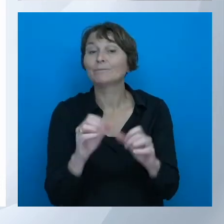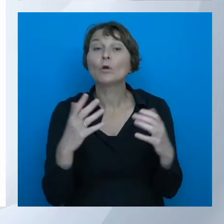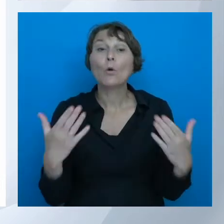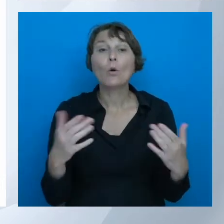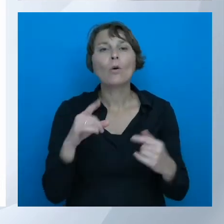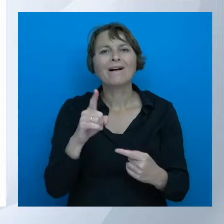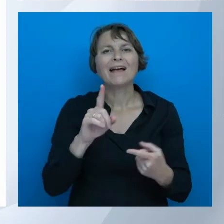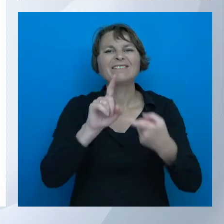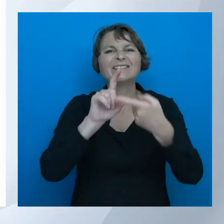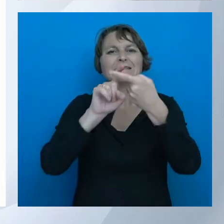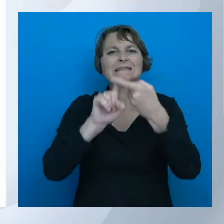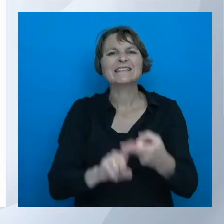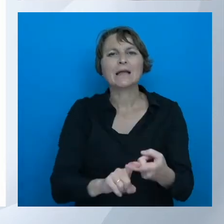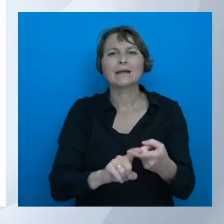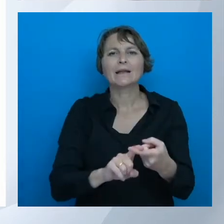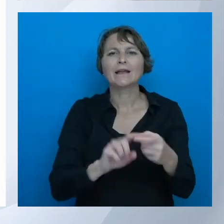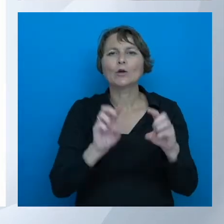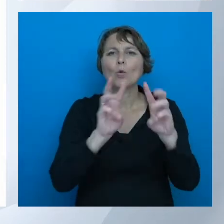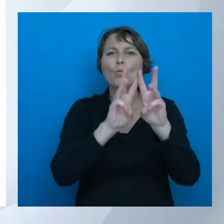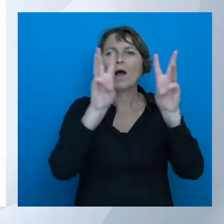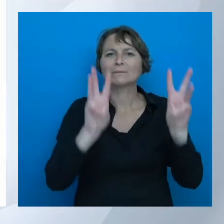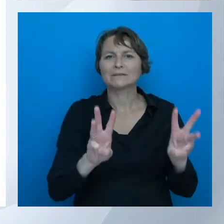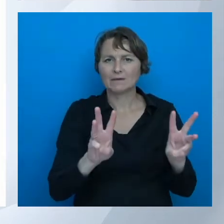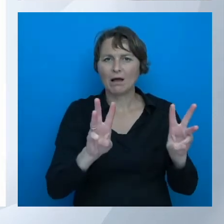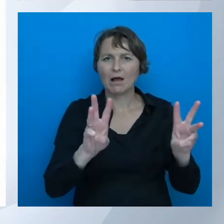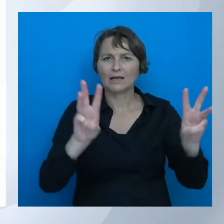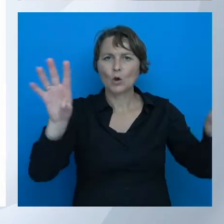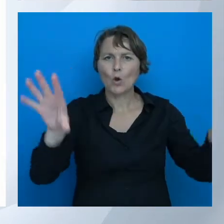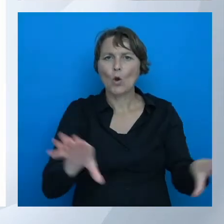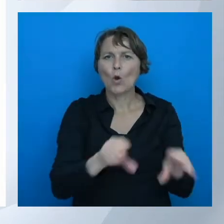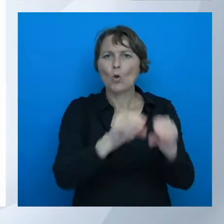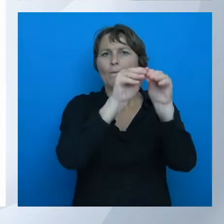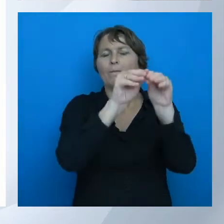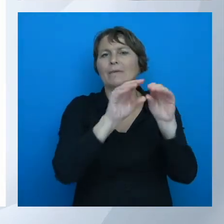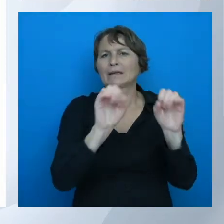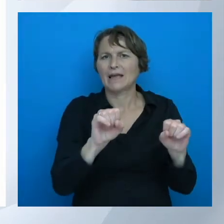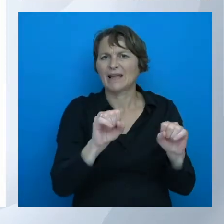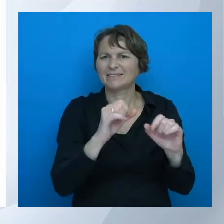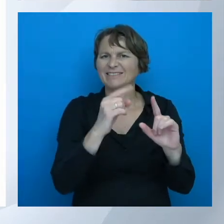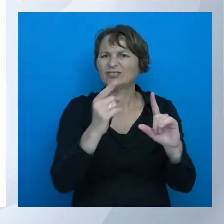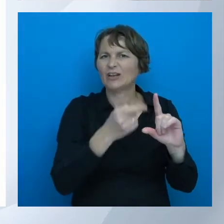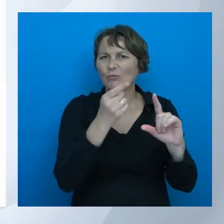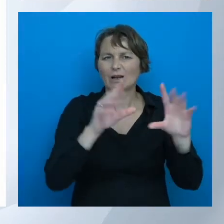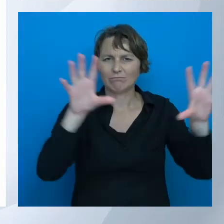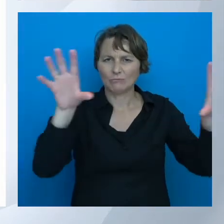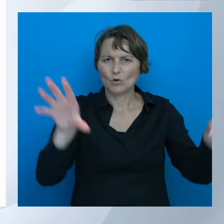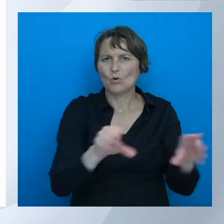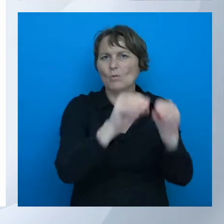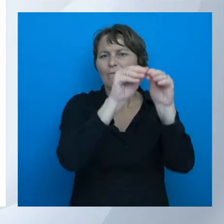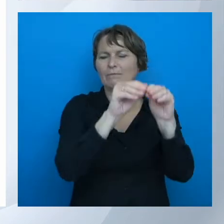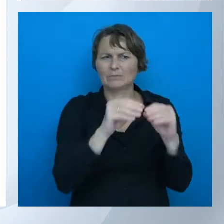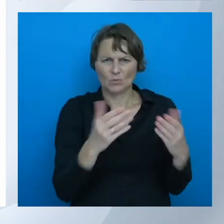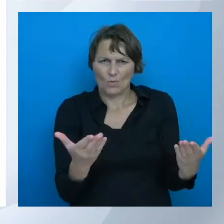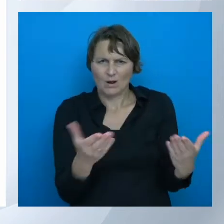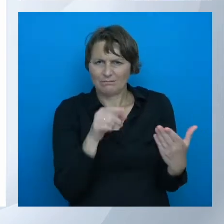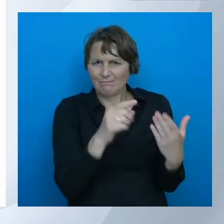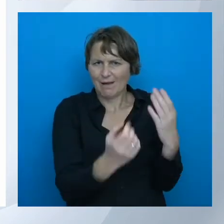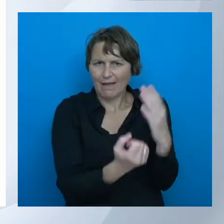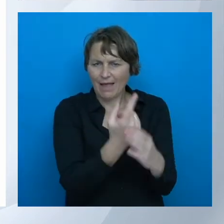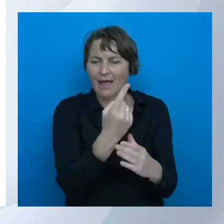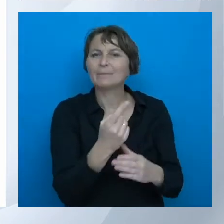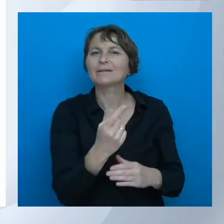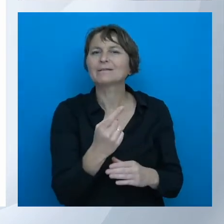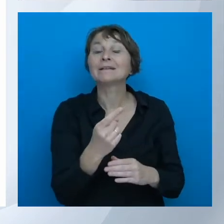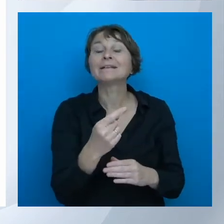site generator. And if you look at a static site generator, what it actually does for you is that takes away some of the burden of